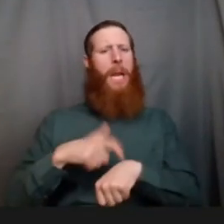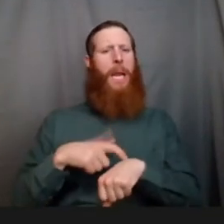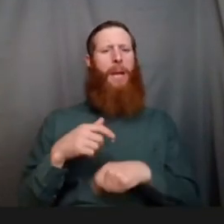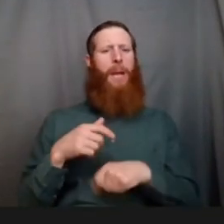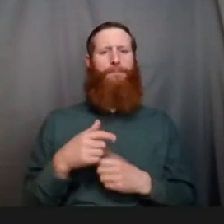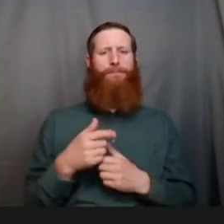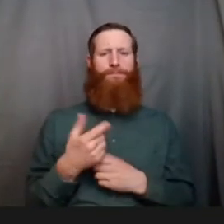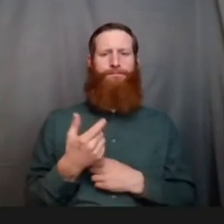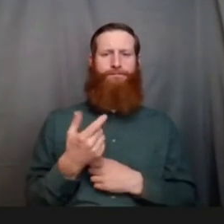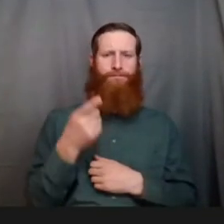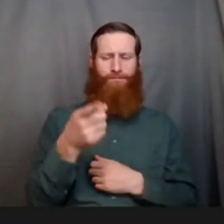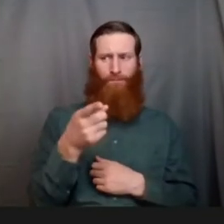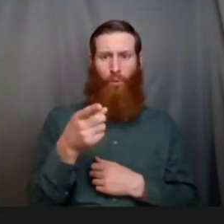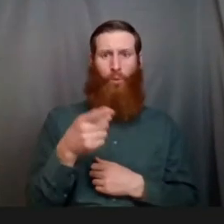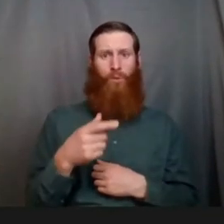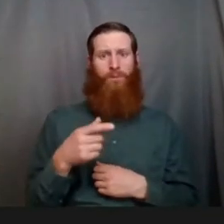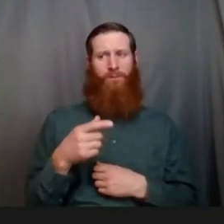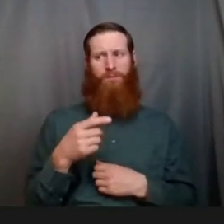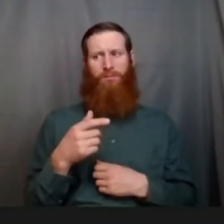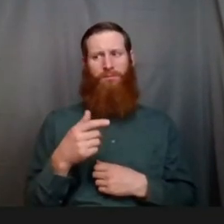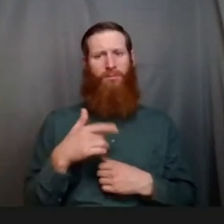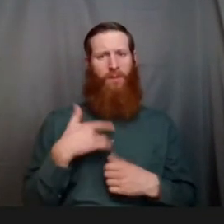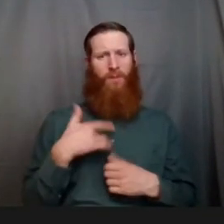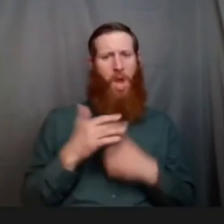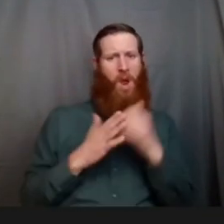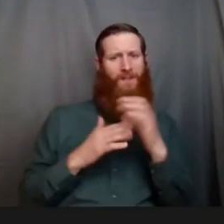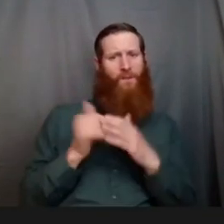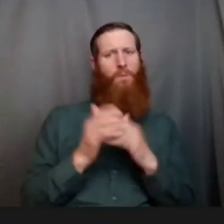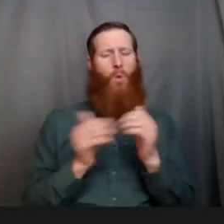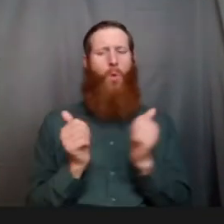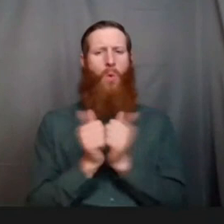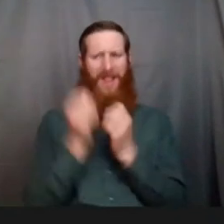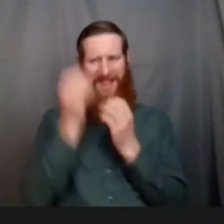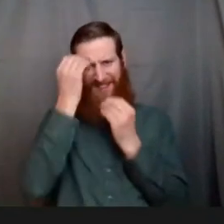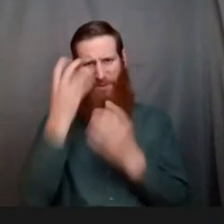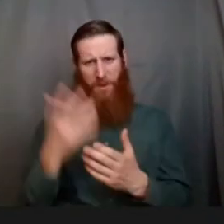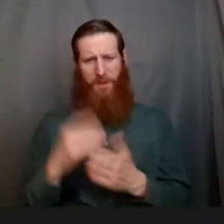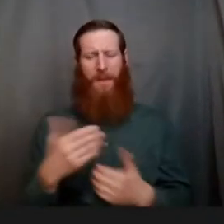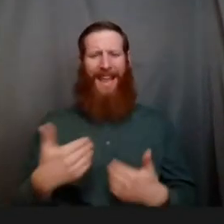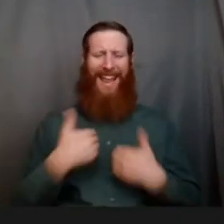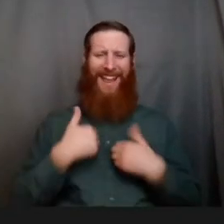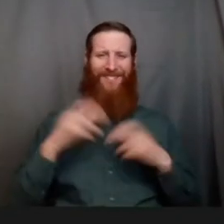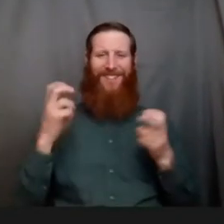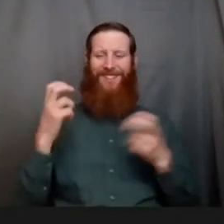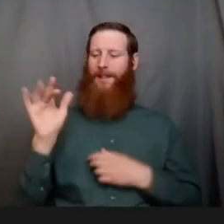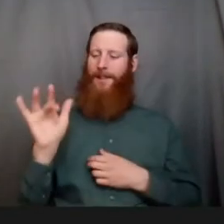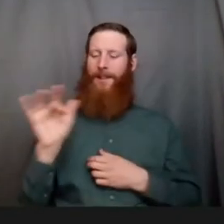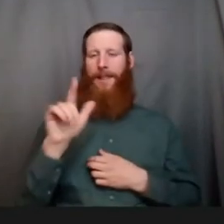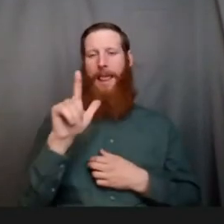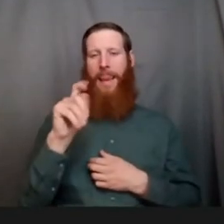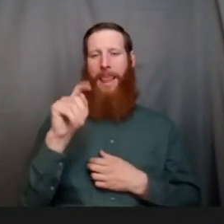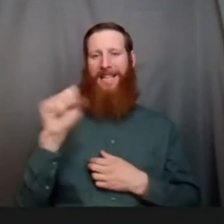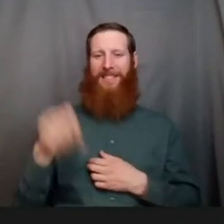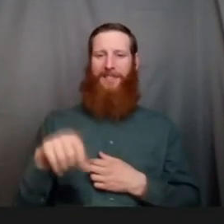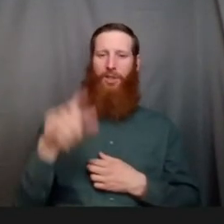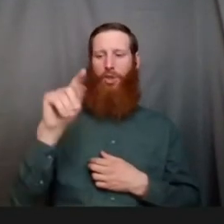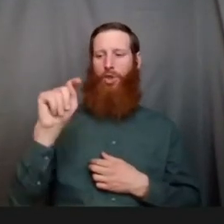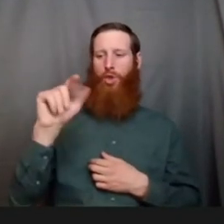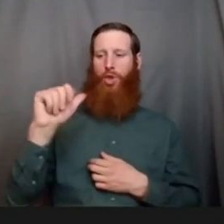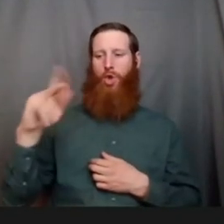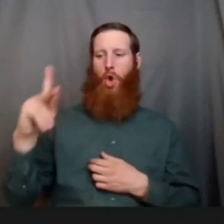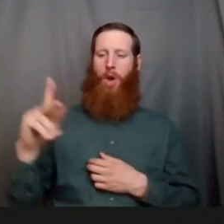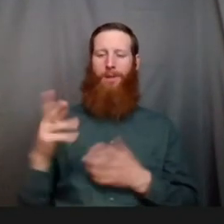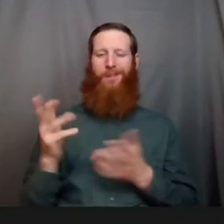make sure you're comfortable with the information. We have a Let's Talk button that is committed to this, that you can always ask